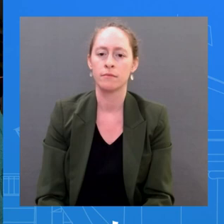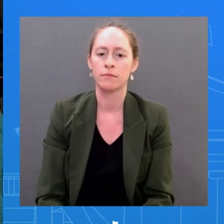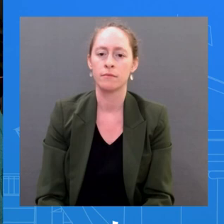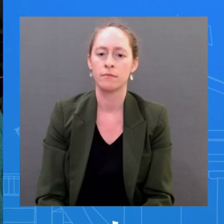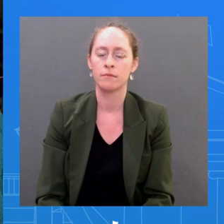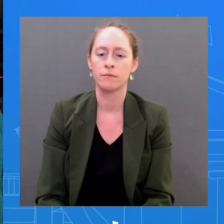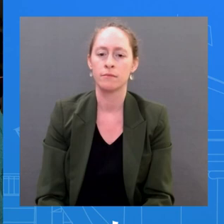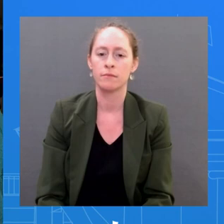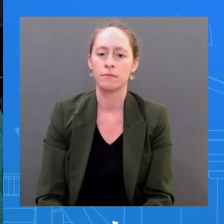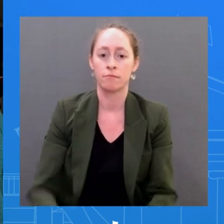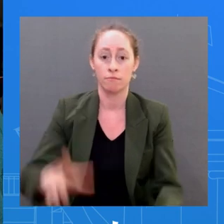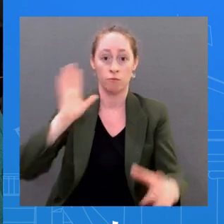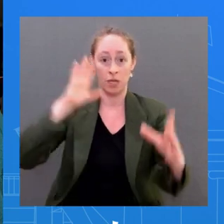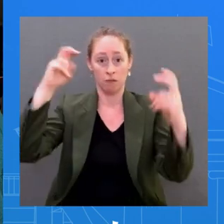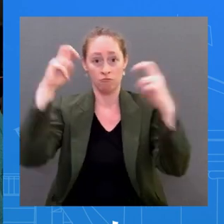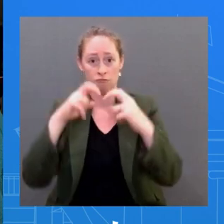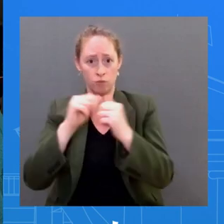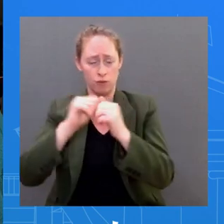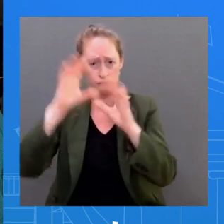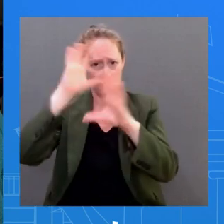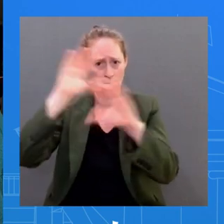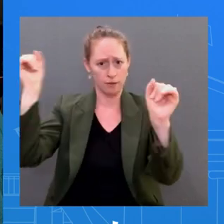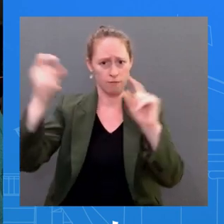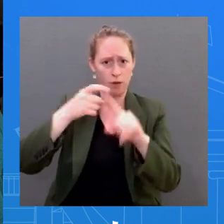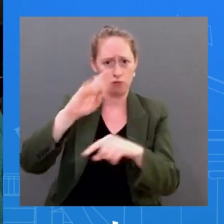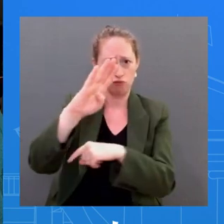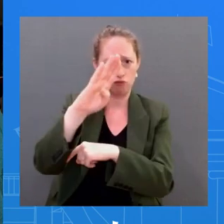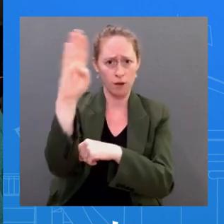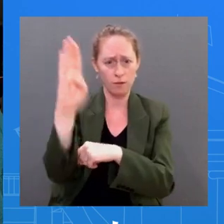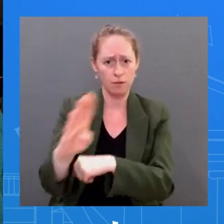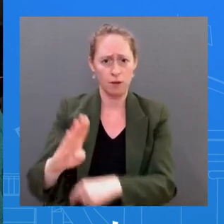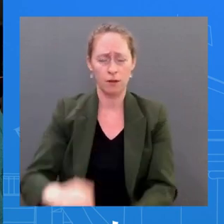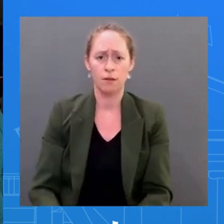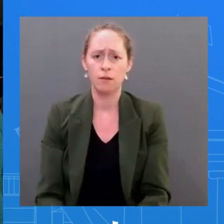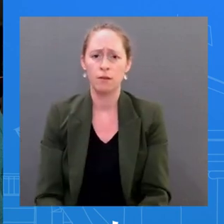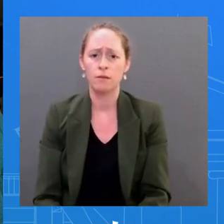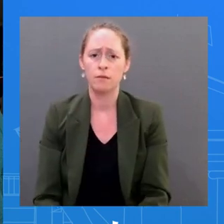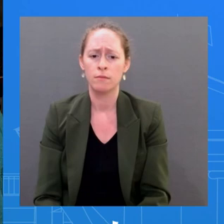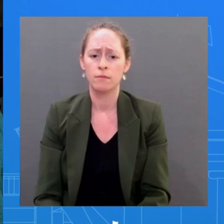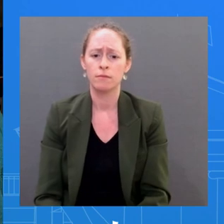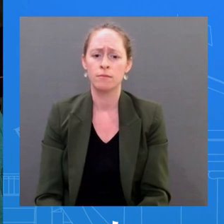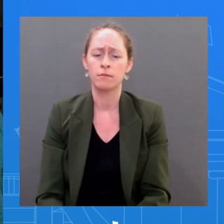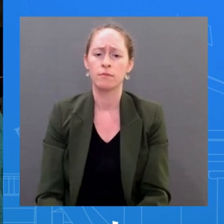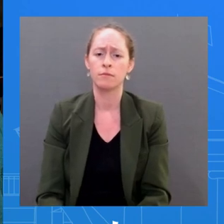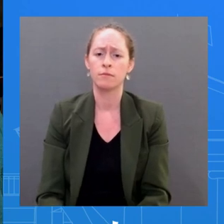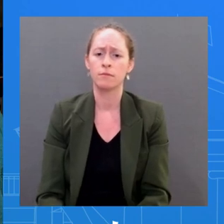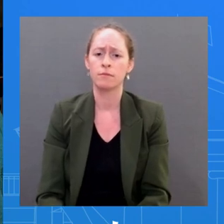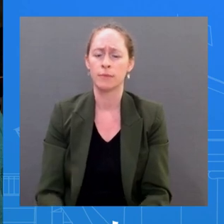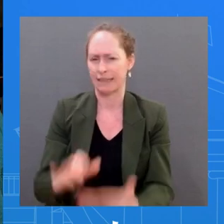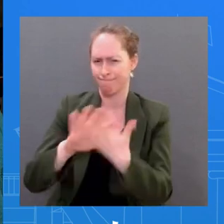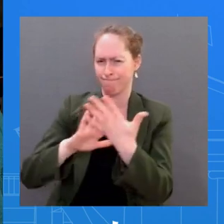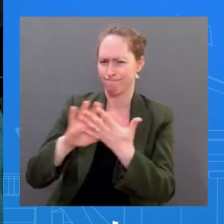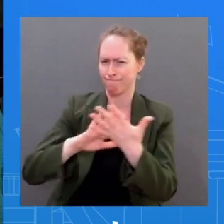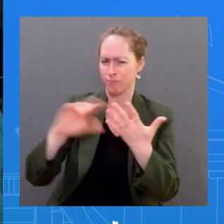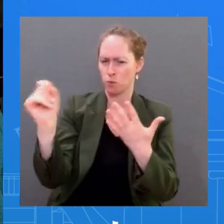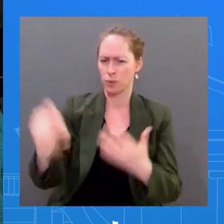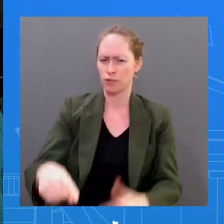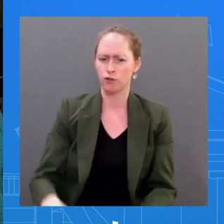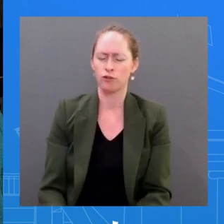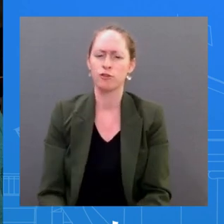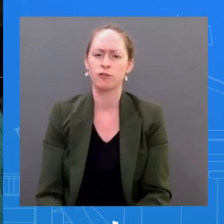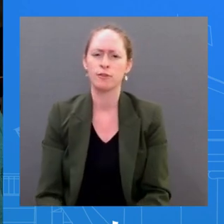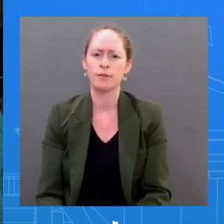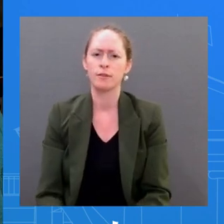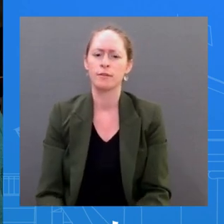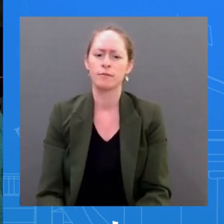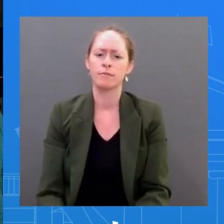wanted concessions from the president for that meeting and for his attendance at the Summit of the Americas, that he wouldn't bring up. Bolsonaro's casting doubts about